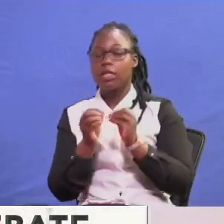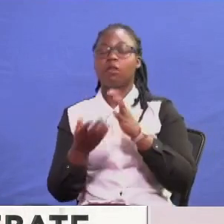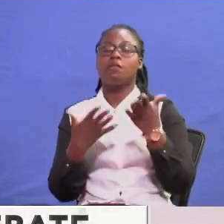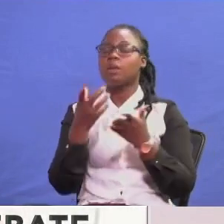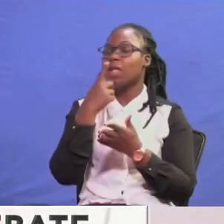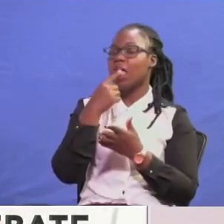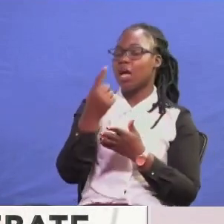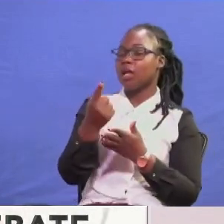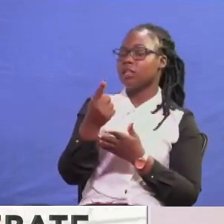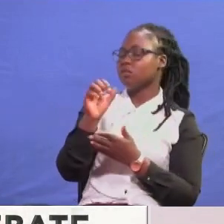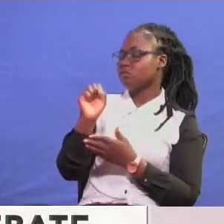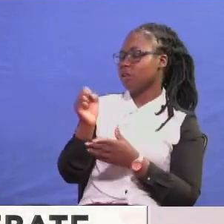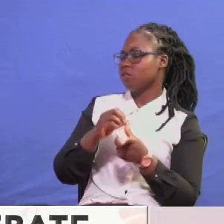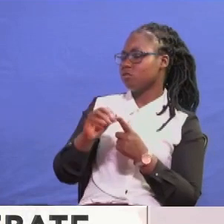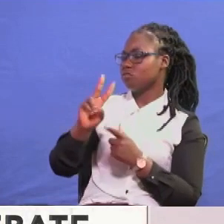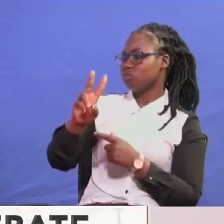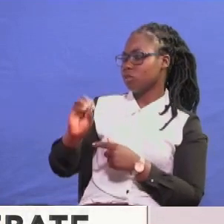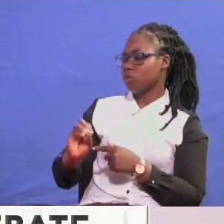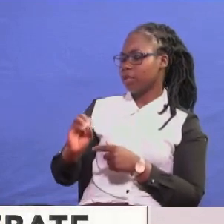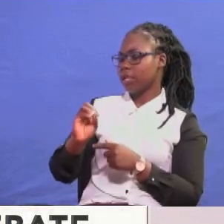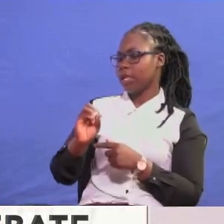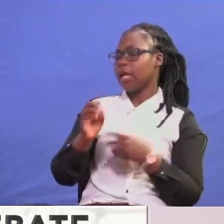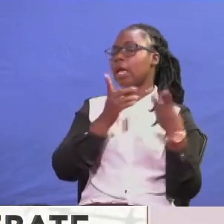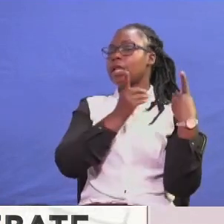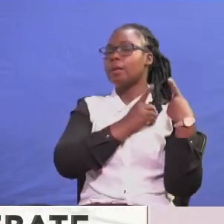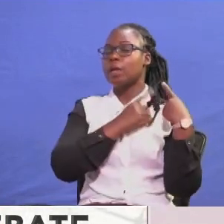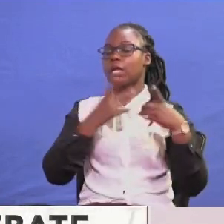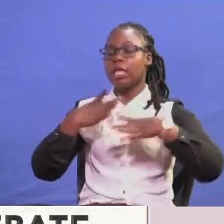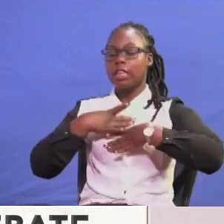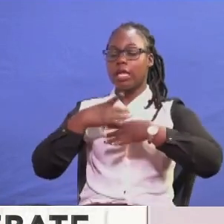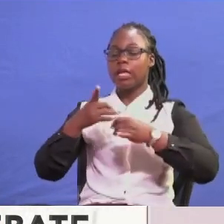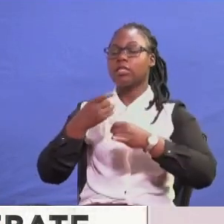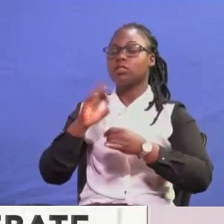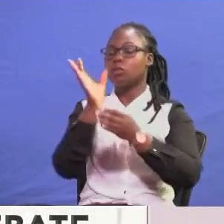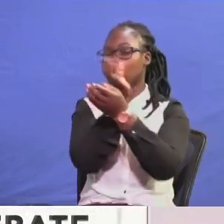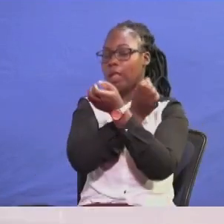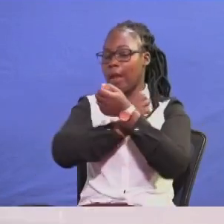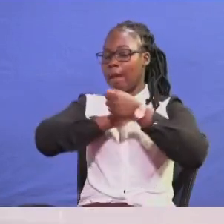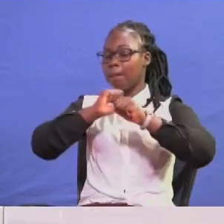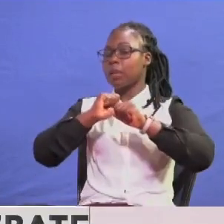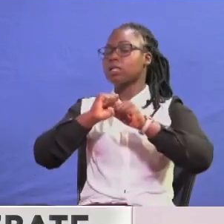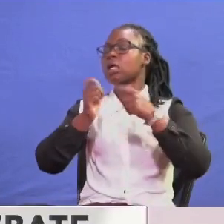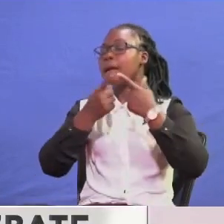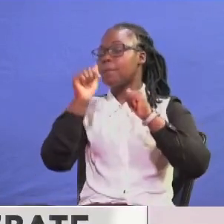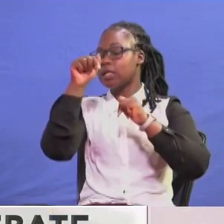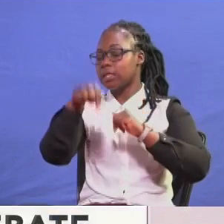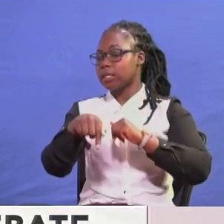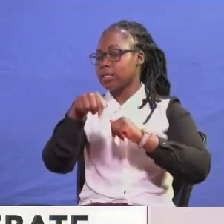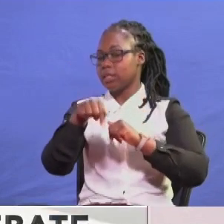100, 5, maybe 20, depending on the interest of the president. Well, this